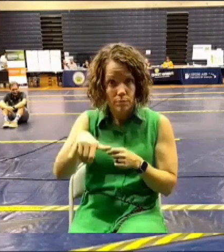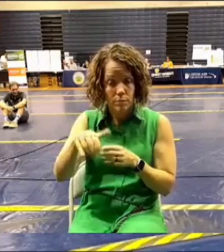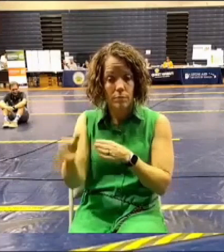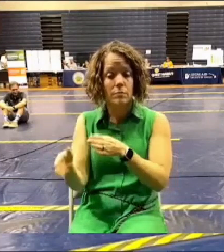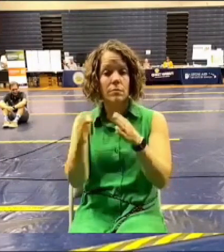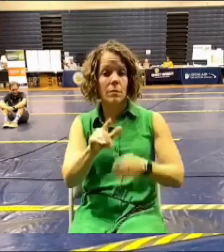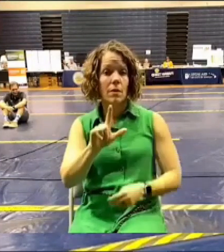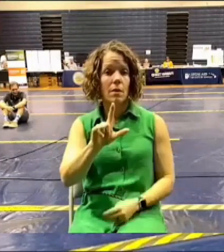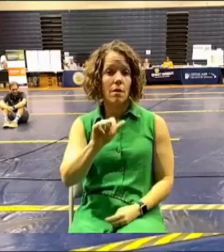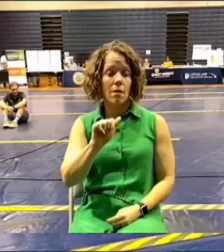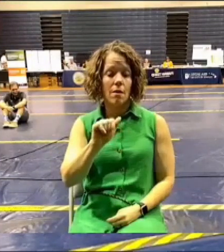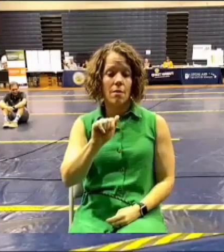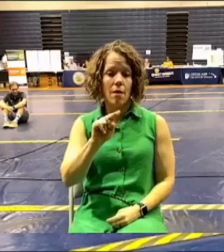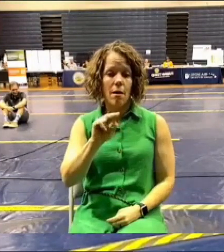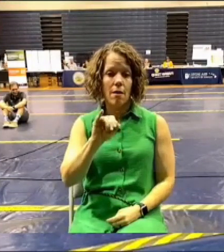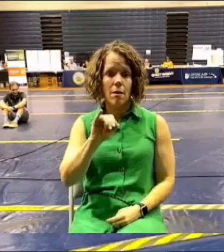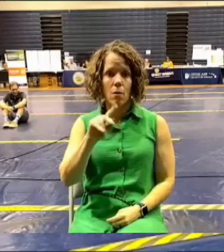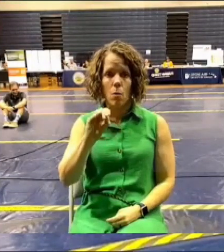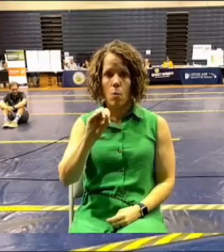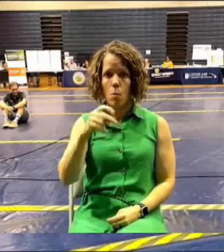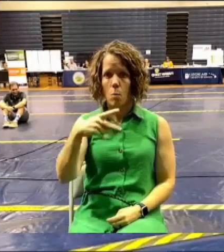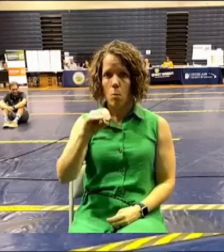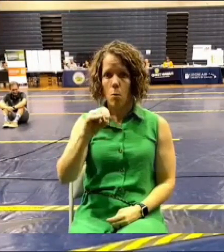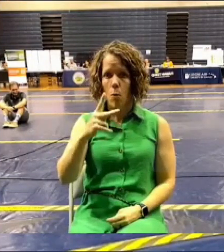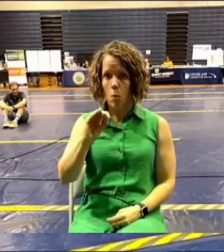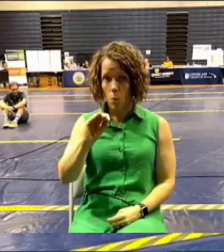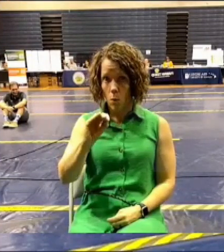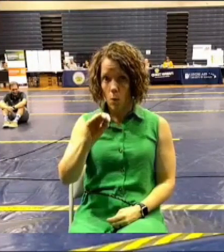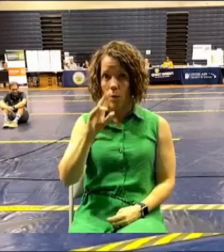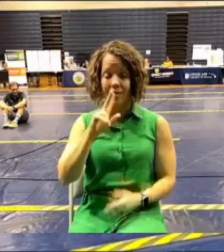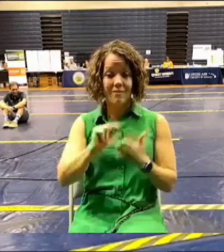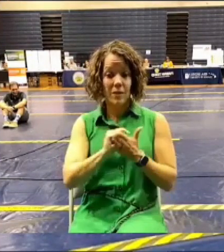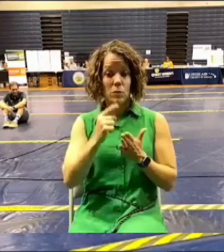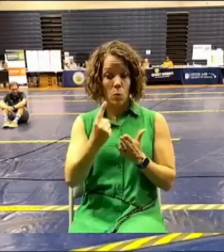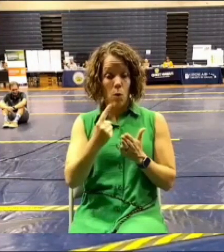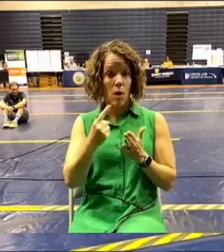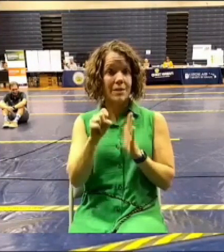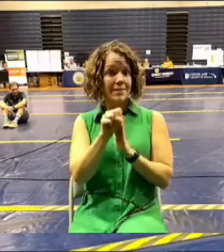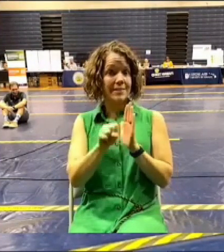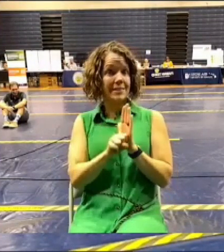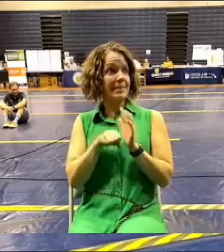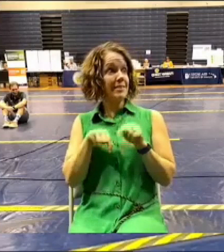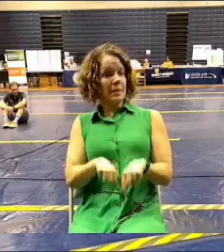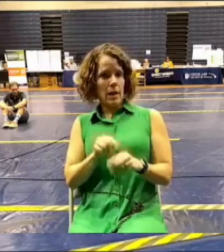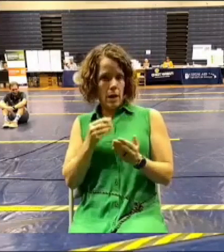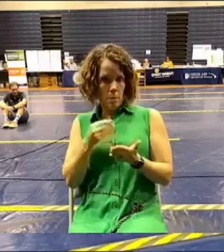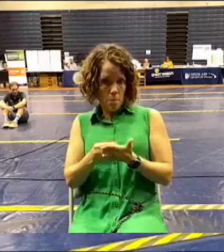Laniopoko, phase one, state of Hawaii, 270 homes.